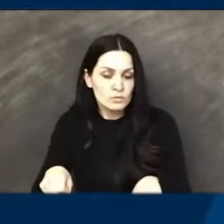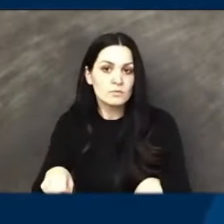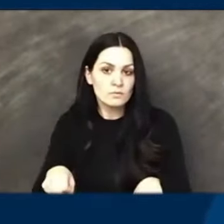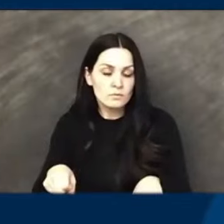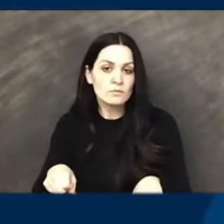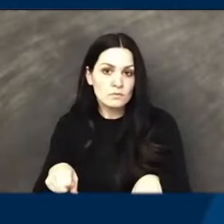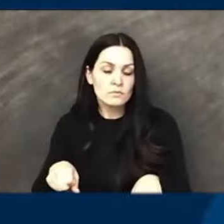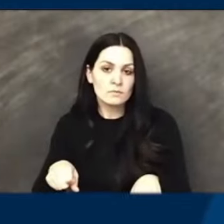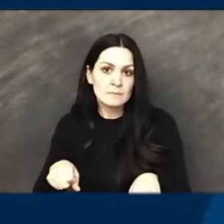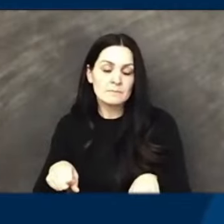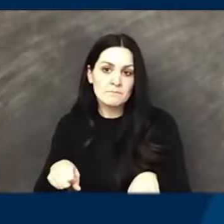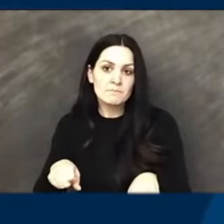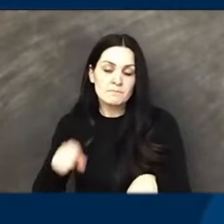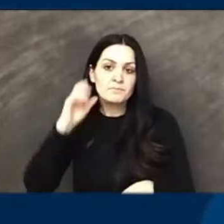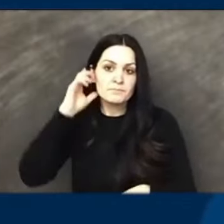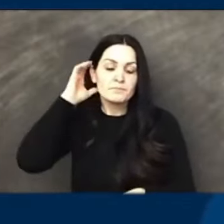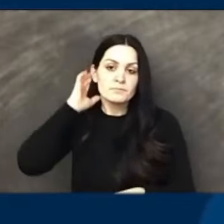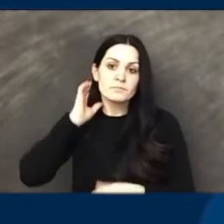disorders and